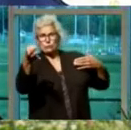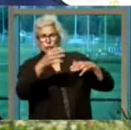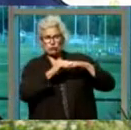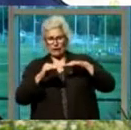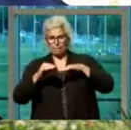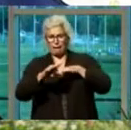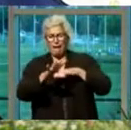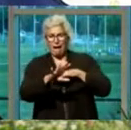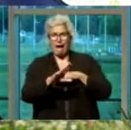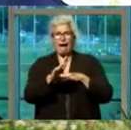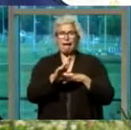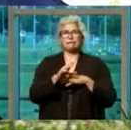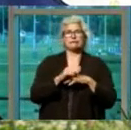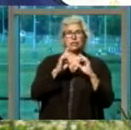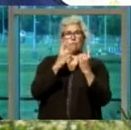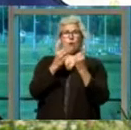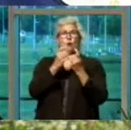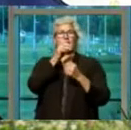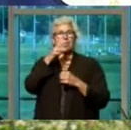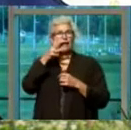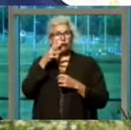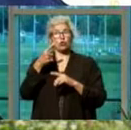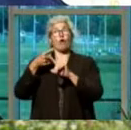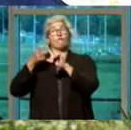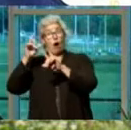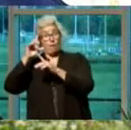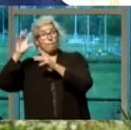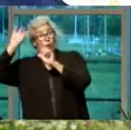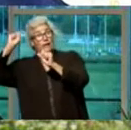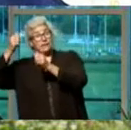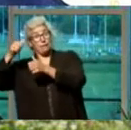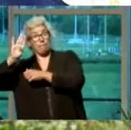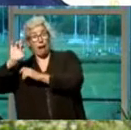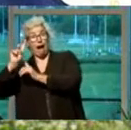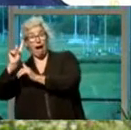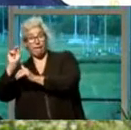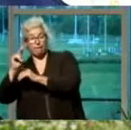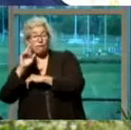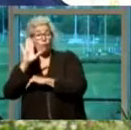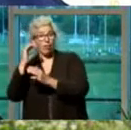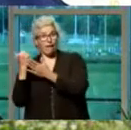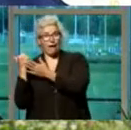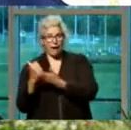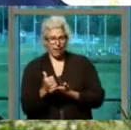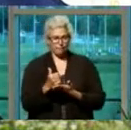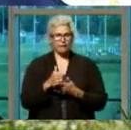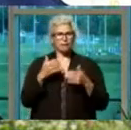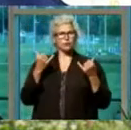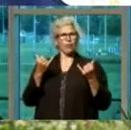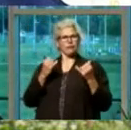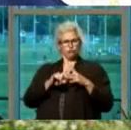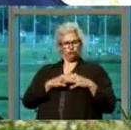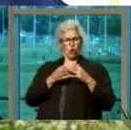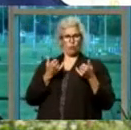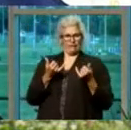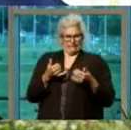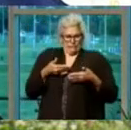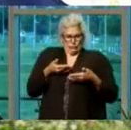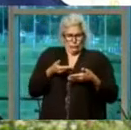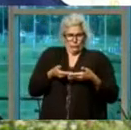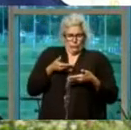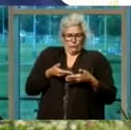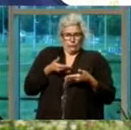how the Department of Agriculture at President Biden's directive intends to help. Let me begin with the near-term.